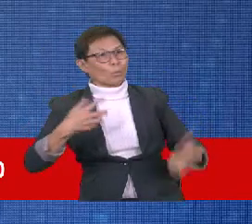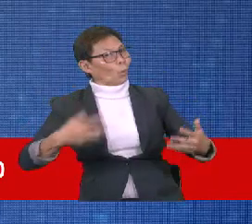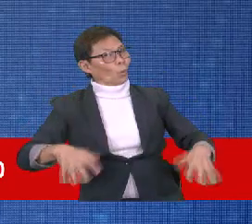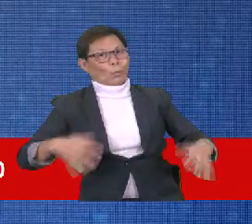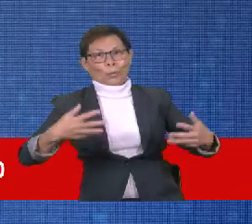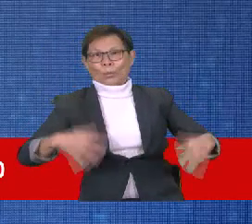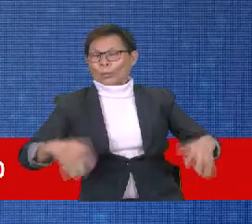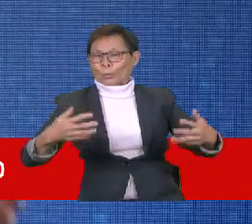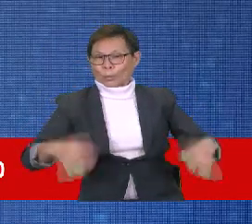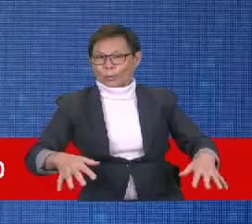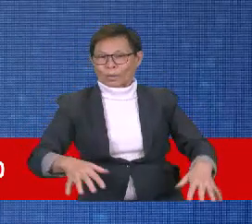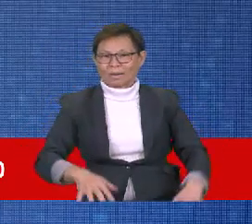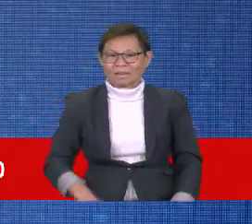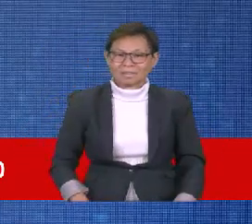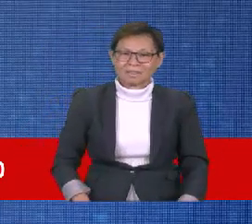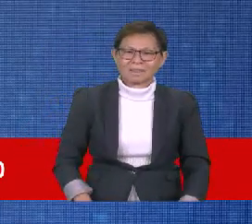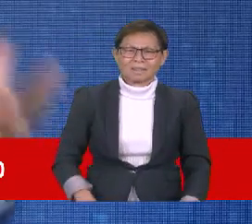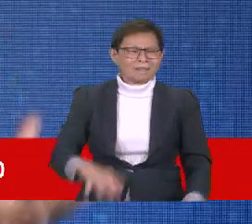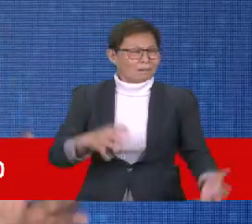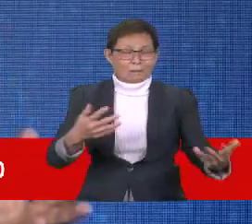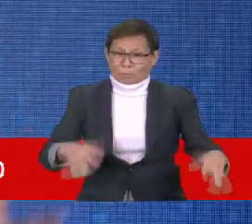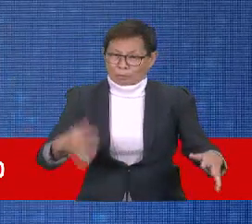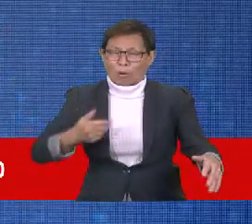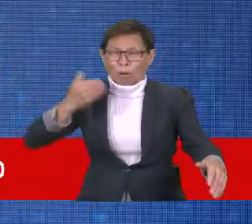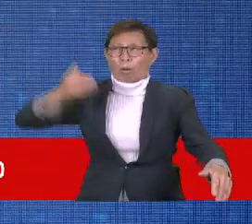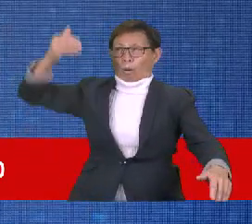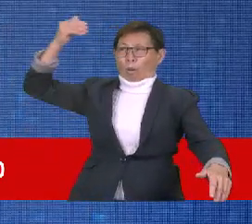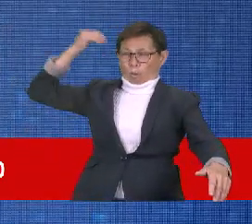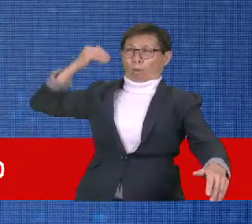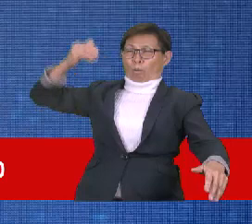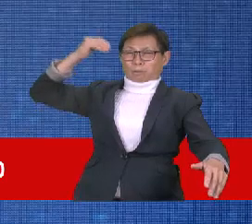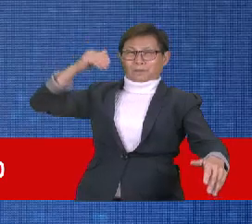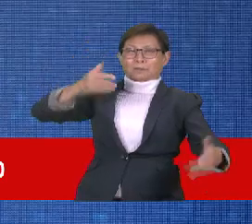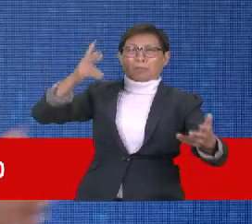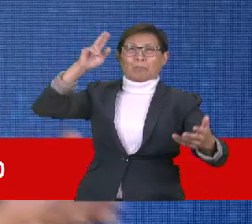I mean, I've been in politics a long time, I've read quite a bit, and